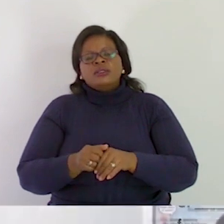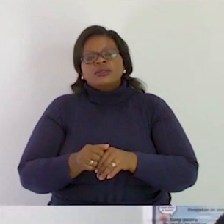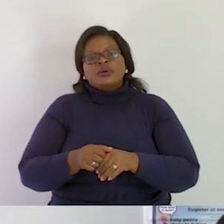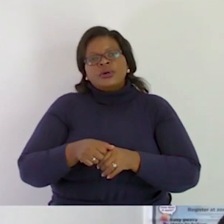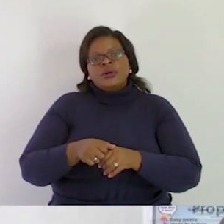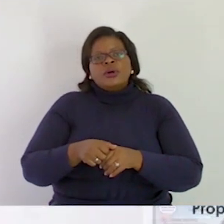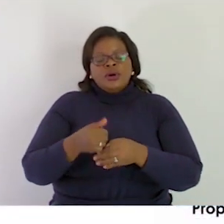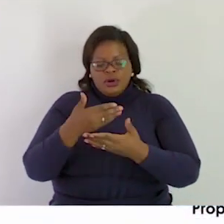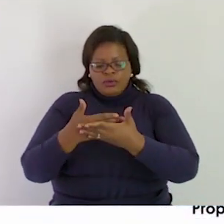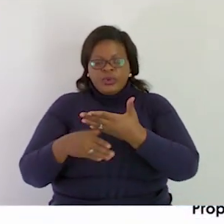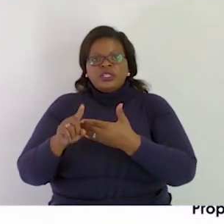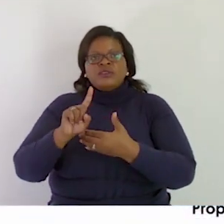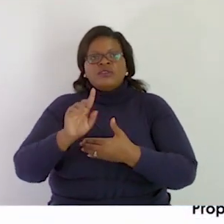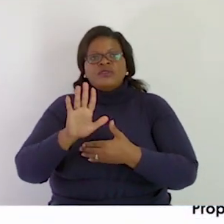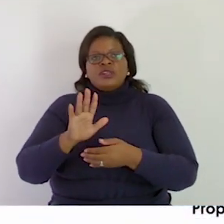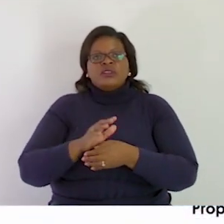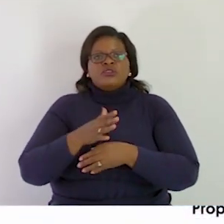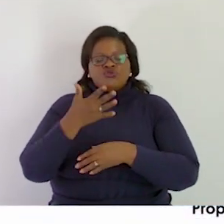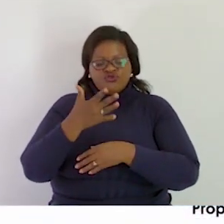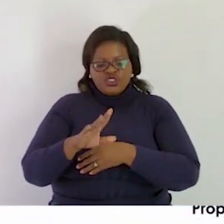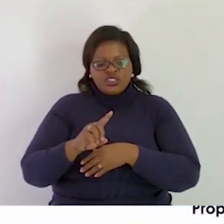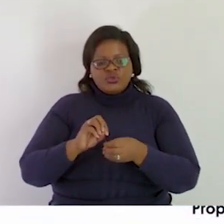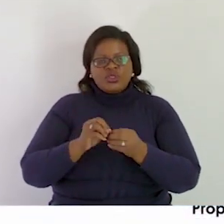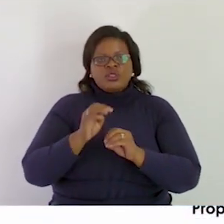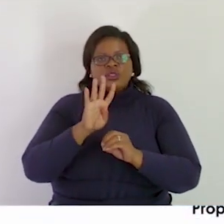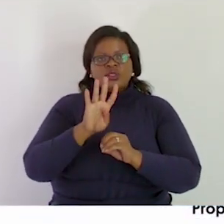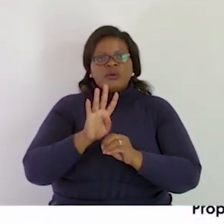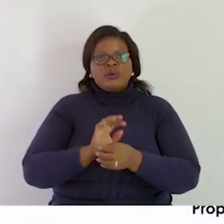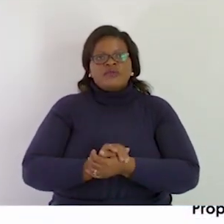15 to finish with number 4.